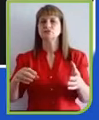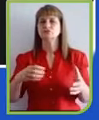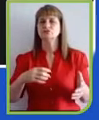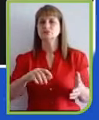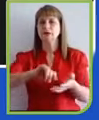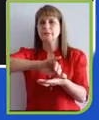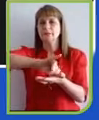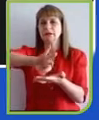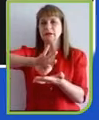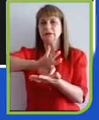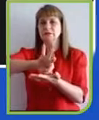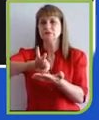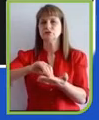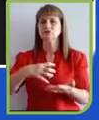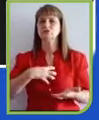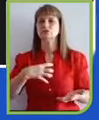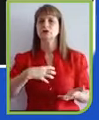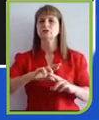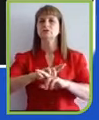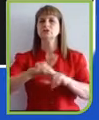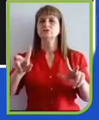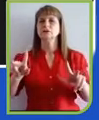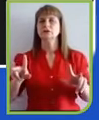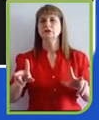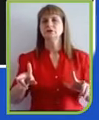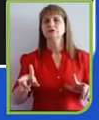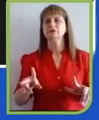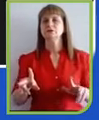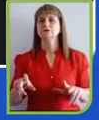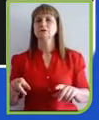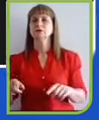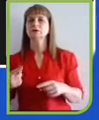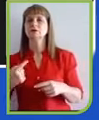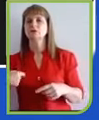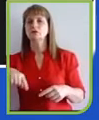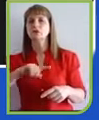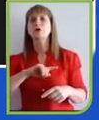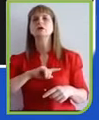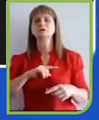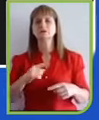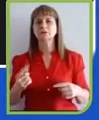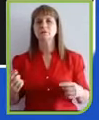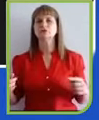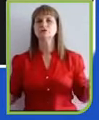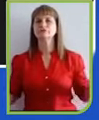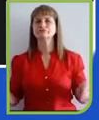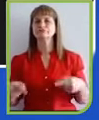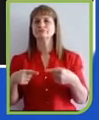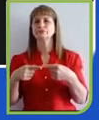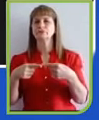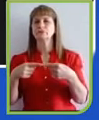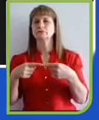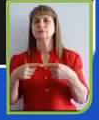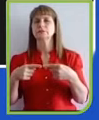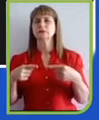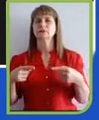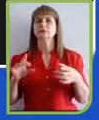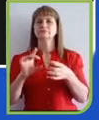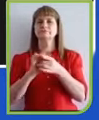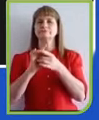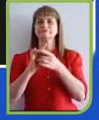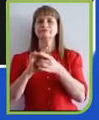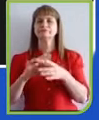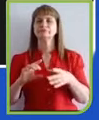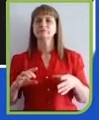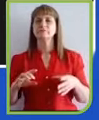we are sintonized and afinated with this activity of the day. These companies that are here